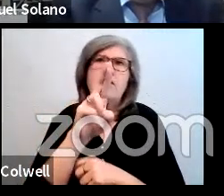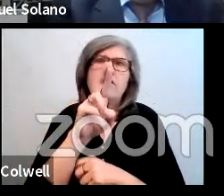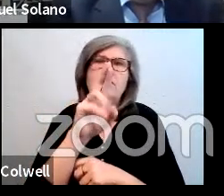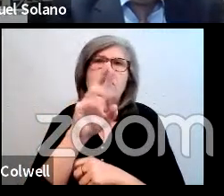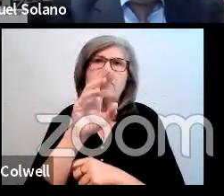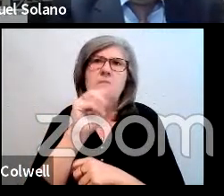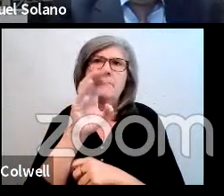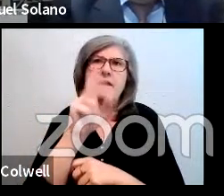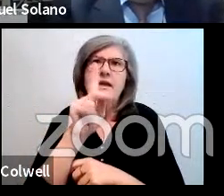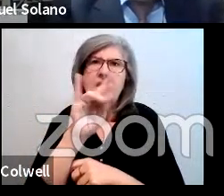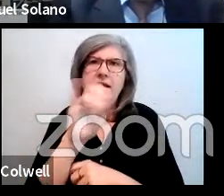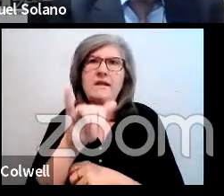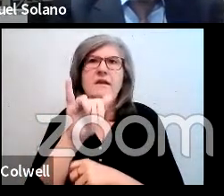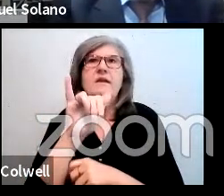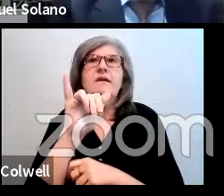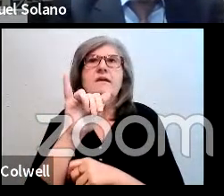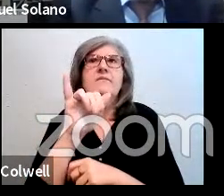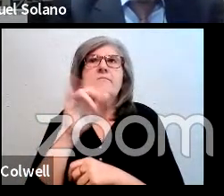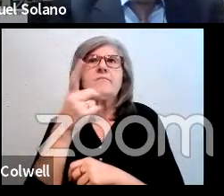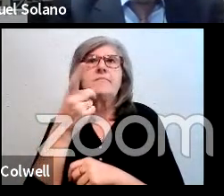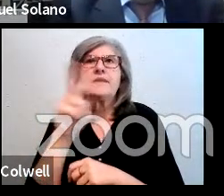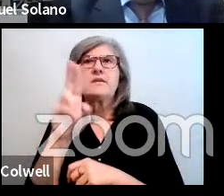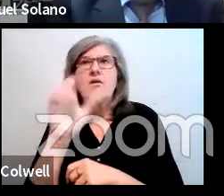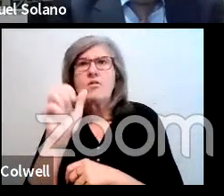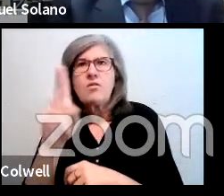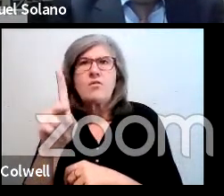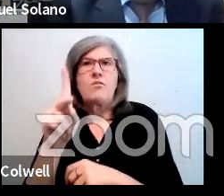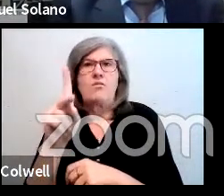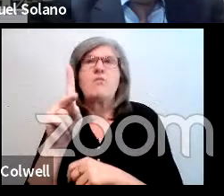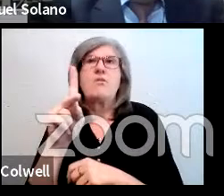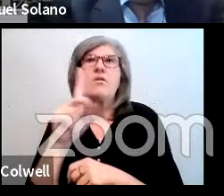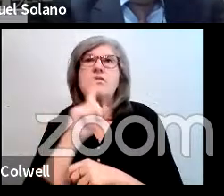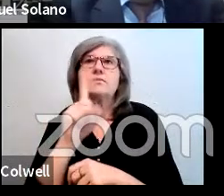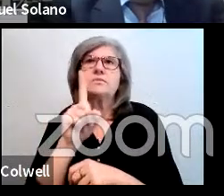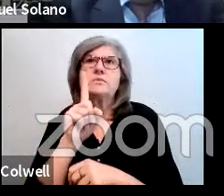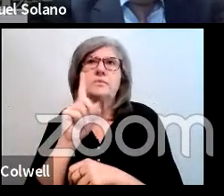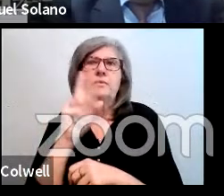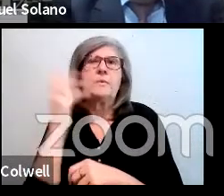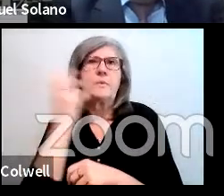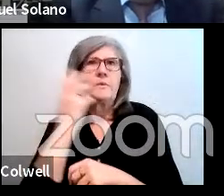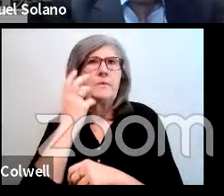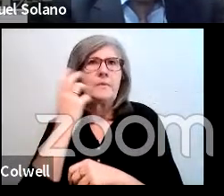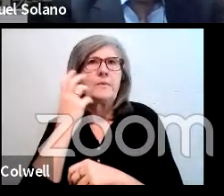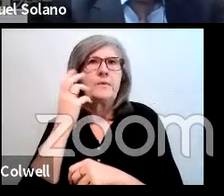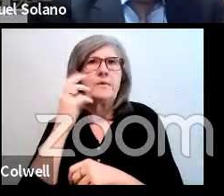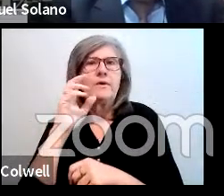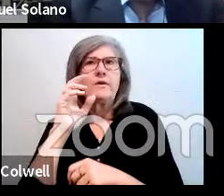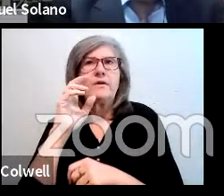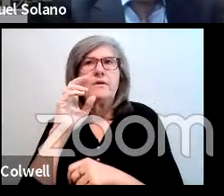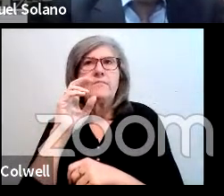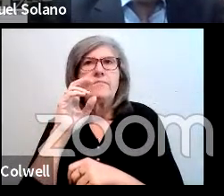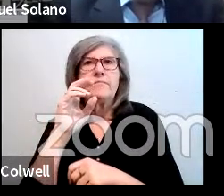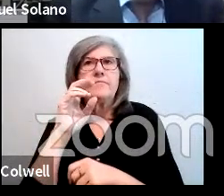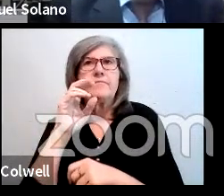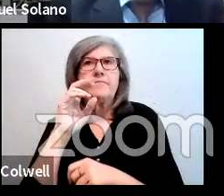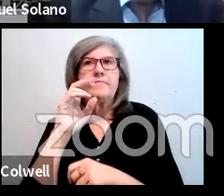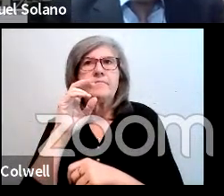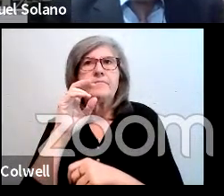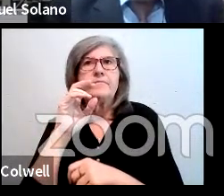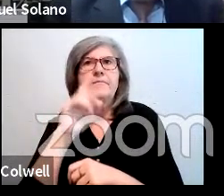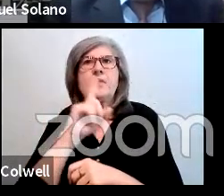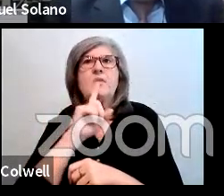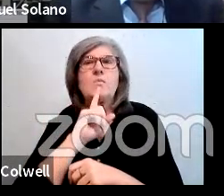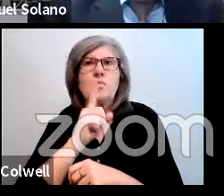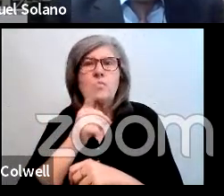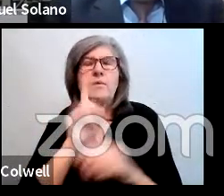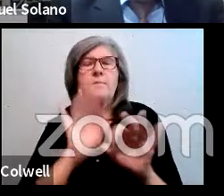Connie McKinney, Dr. Clark, it's been, I think, really,